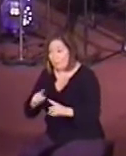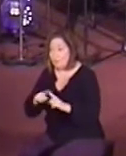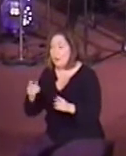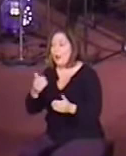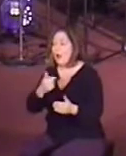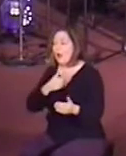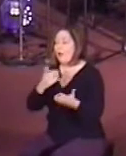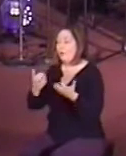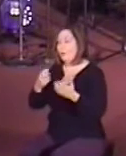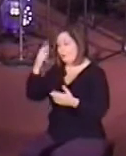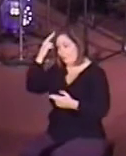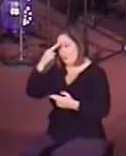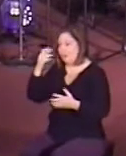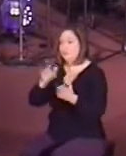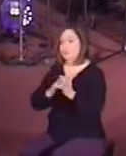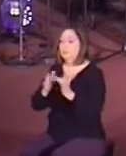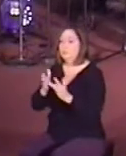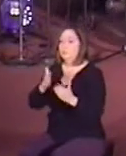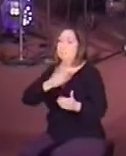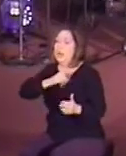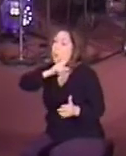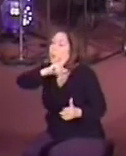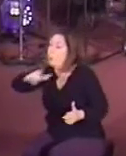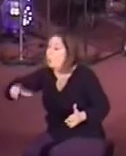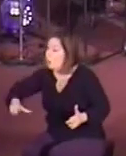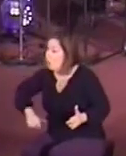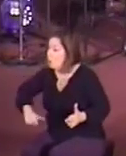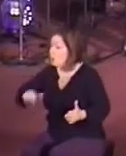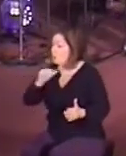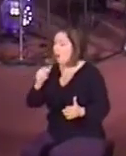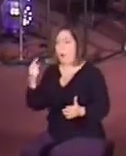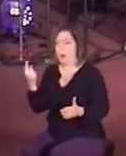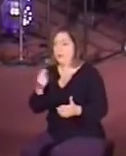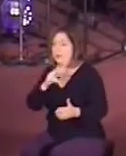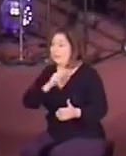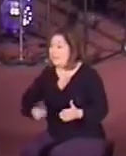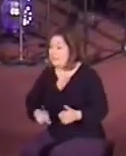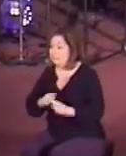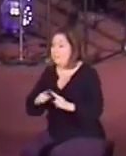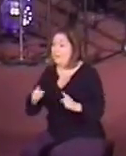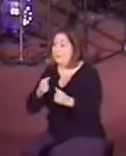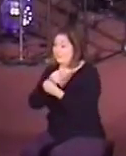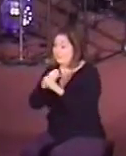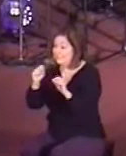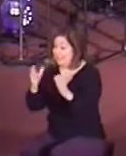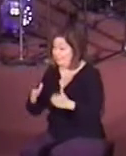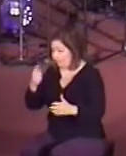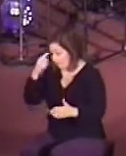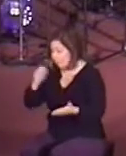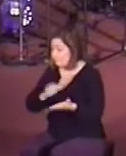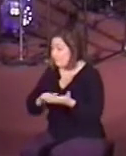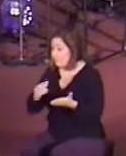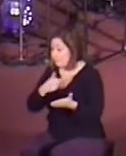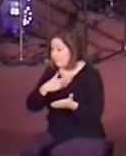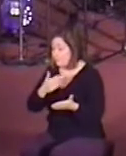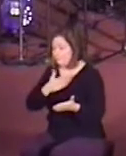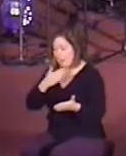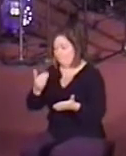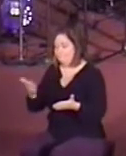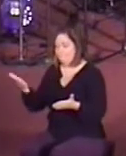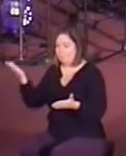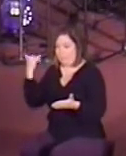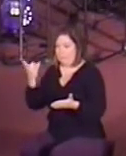as Lord. He not only is the King who tells me what to do, but he's the Savior for forgiving me for what I have done in the